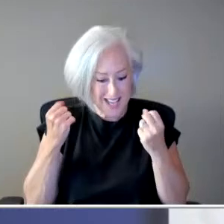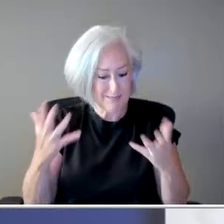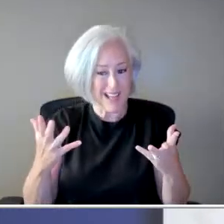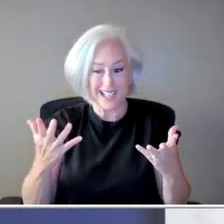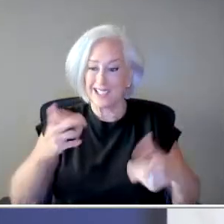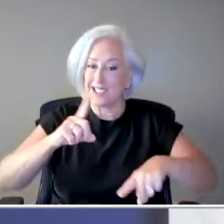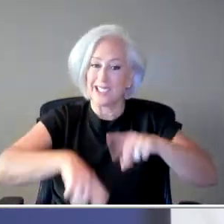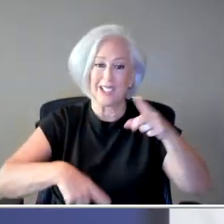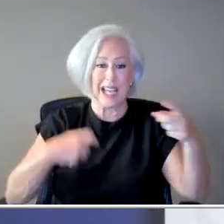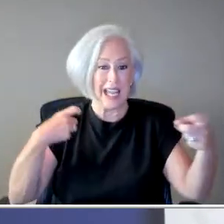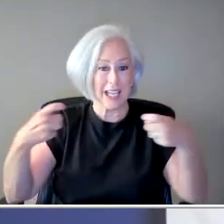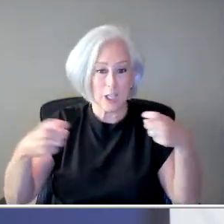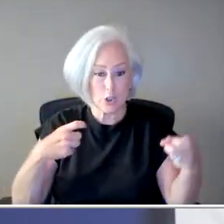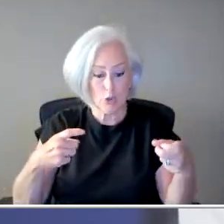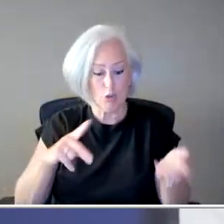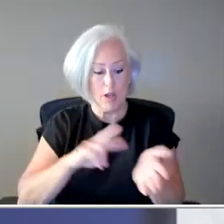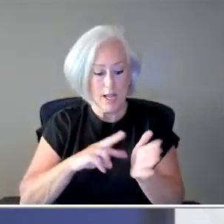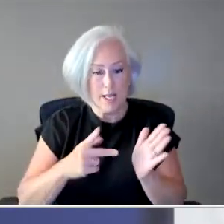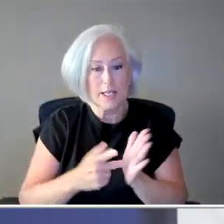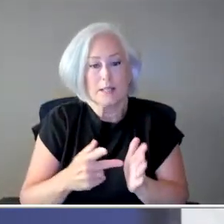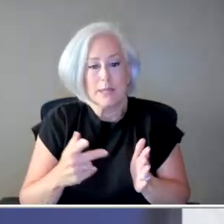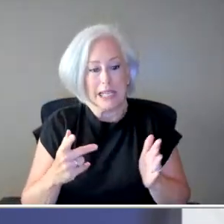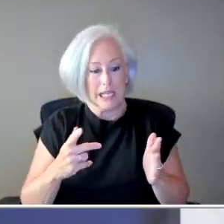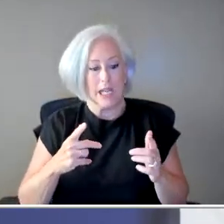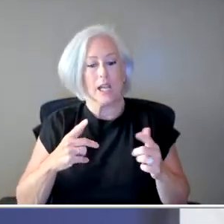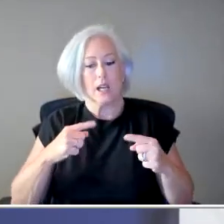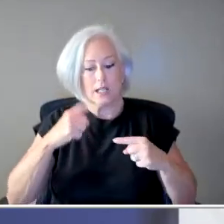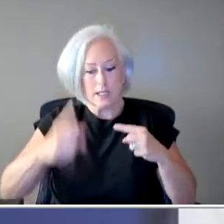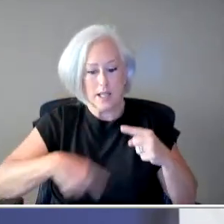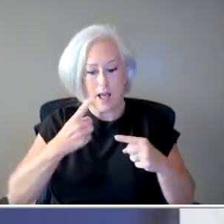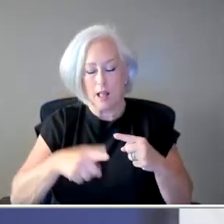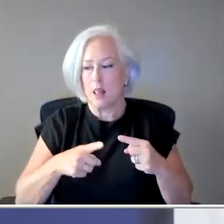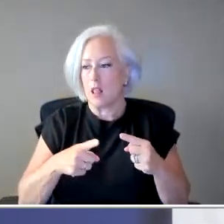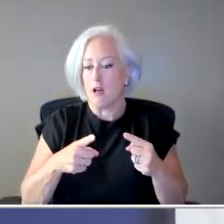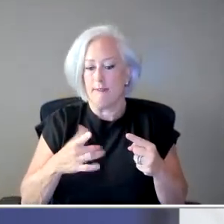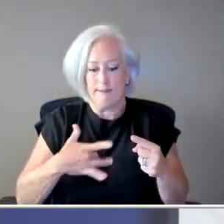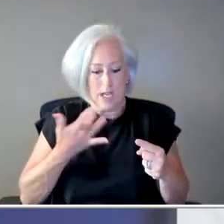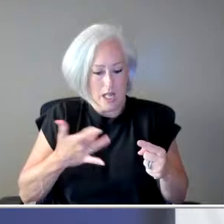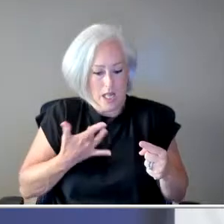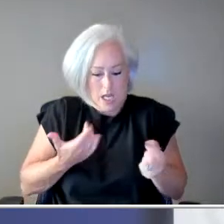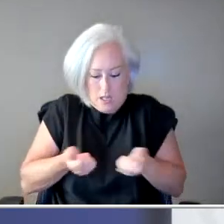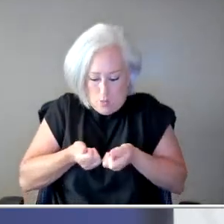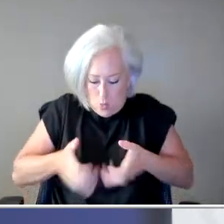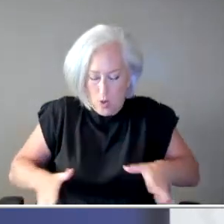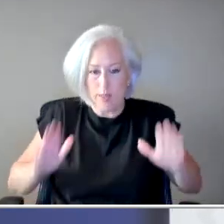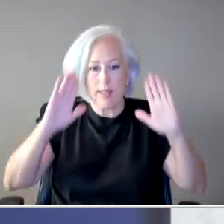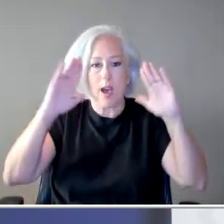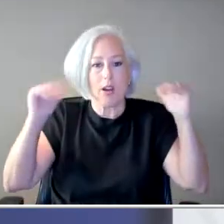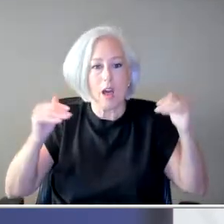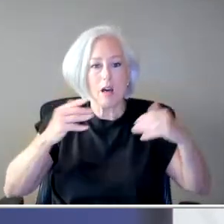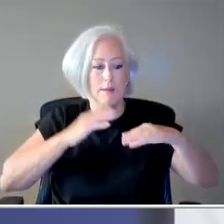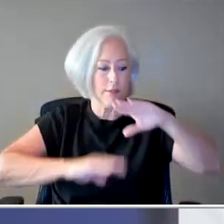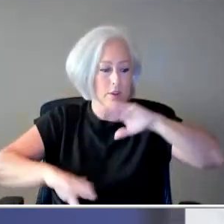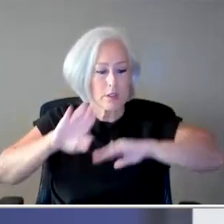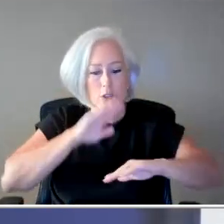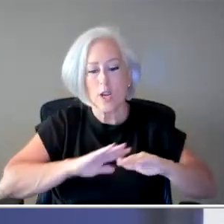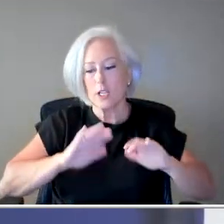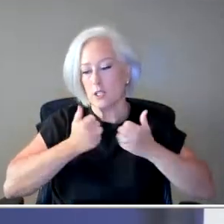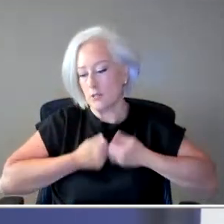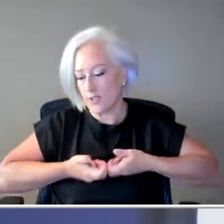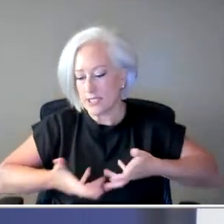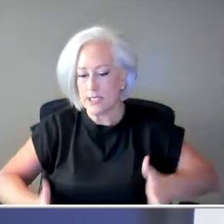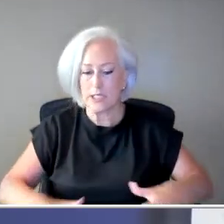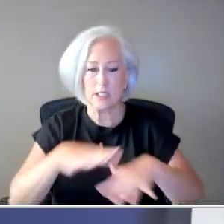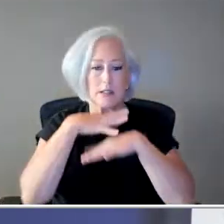which feeds into this kind of cycle of helplessness and frustration, and then fatigue, and then burnout.